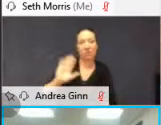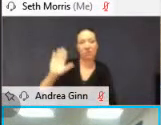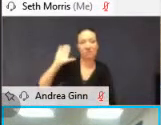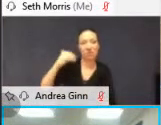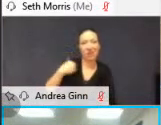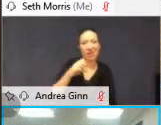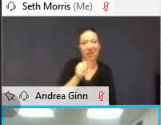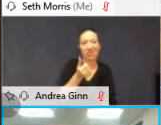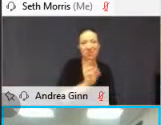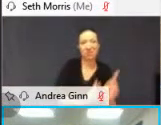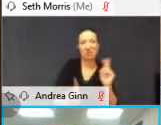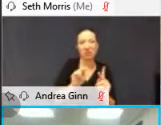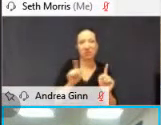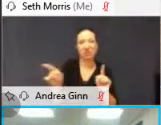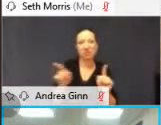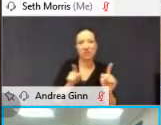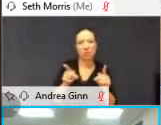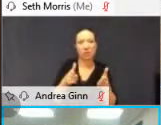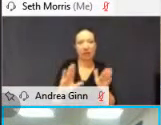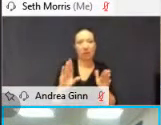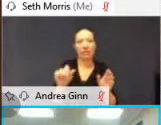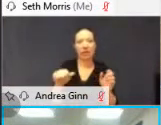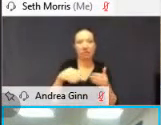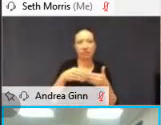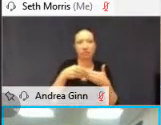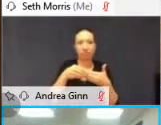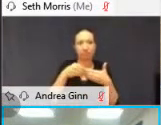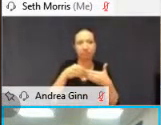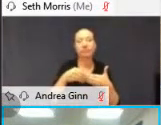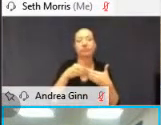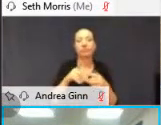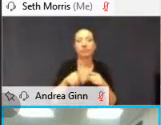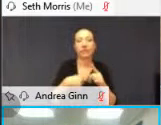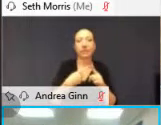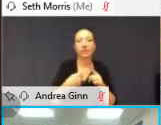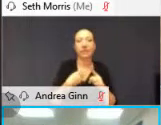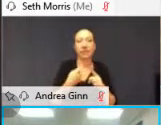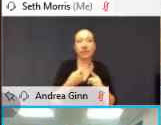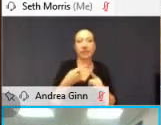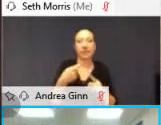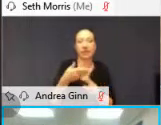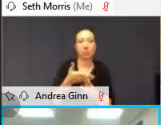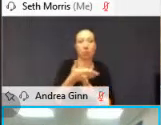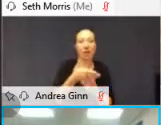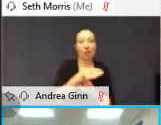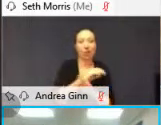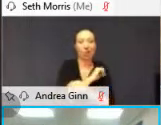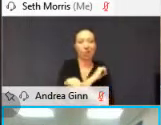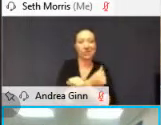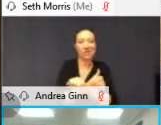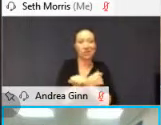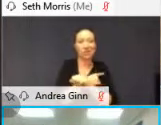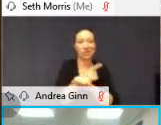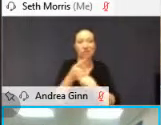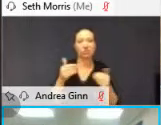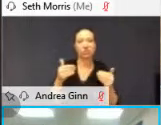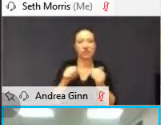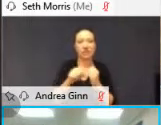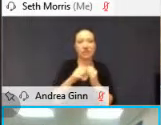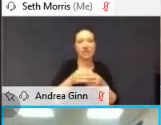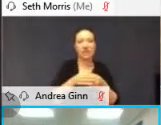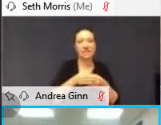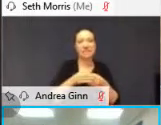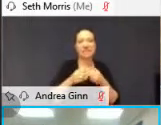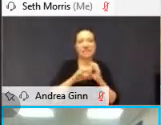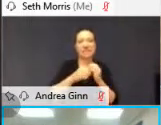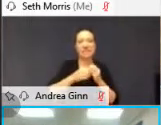so allowing for that option, and then extending current prior authorizations through the rest of the public health emergency to try